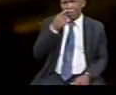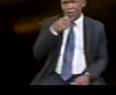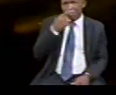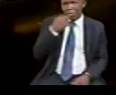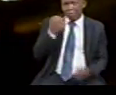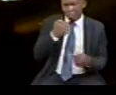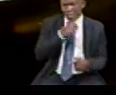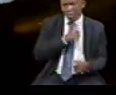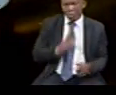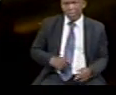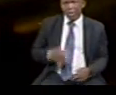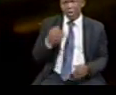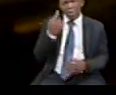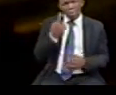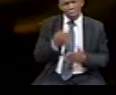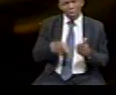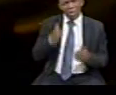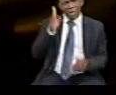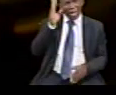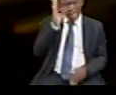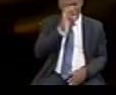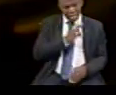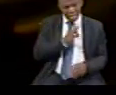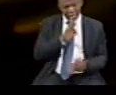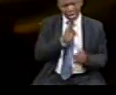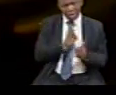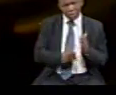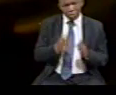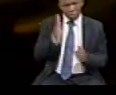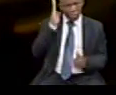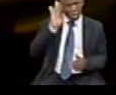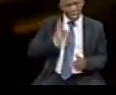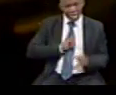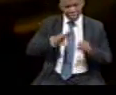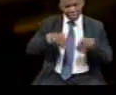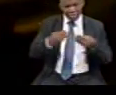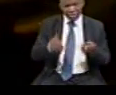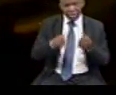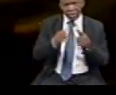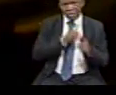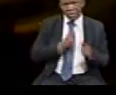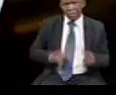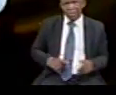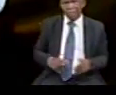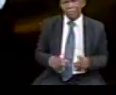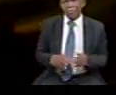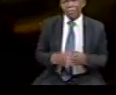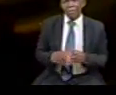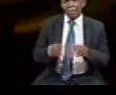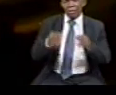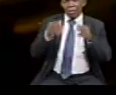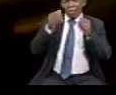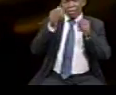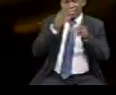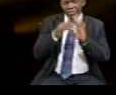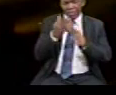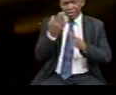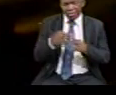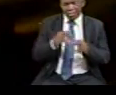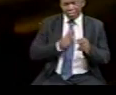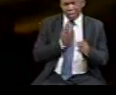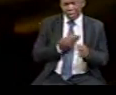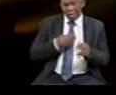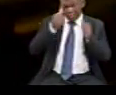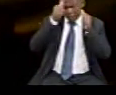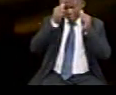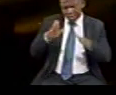to be able to give an account that I acquitted myself by the enablement of the Spirit. Let's pray in Jesus' name. Our Father, we just thank you for this time.